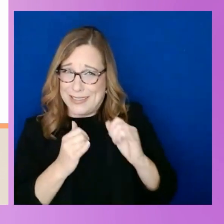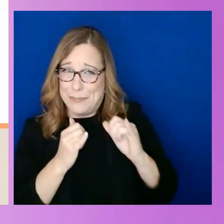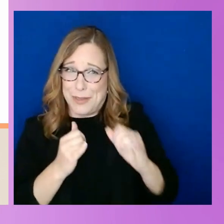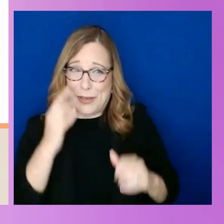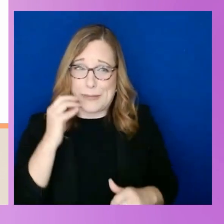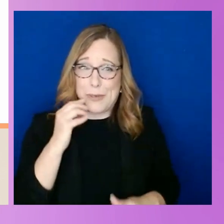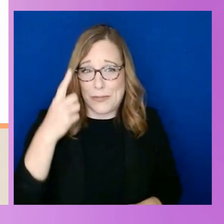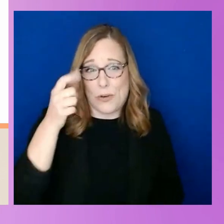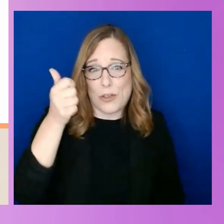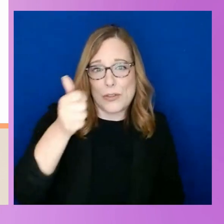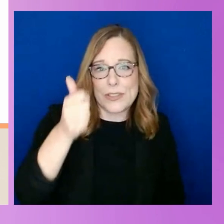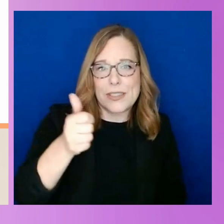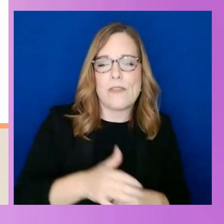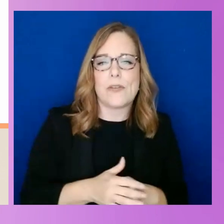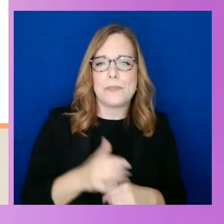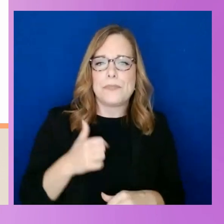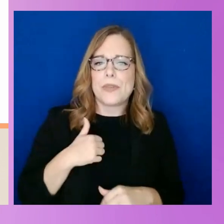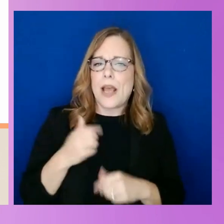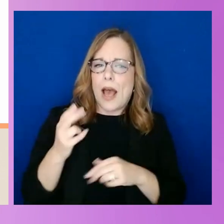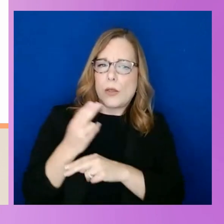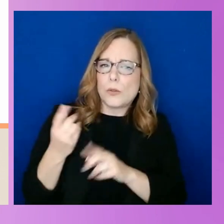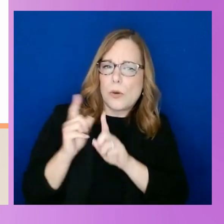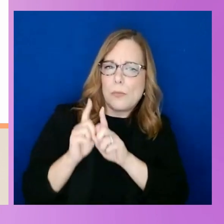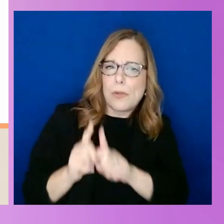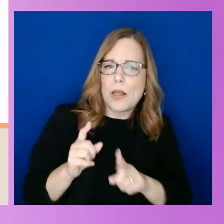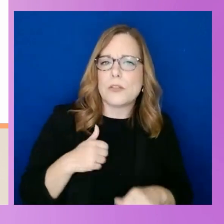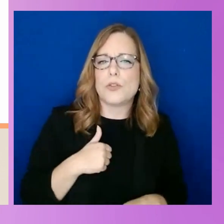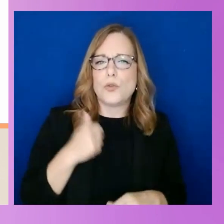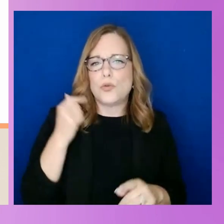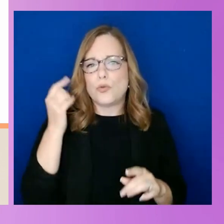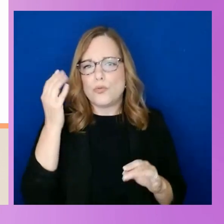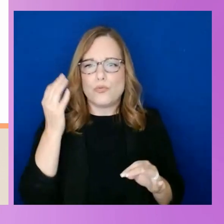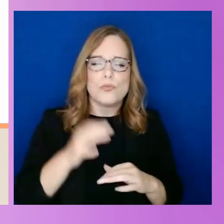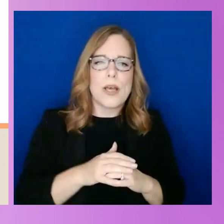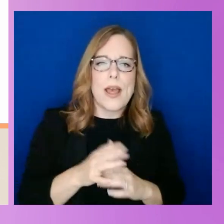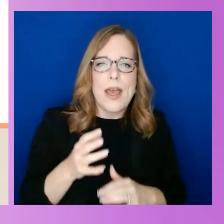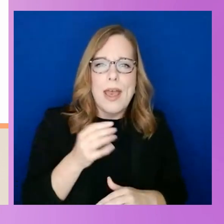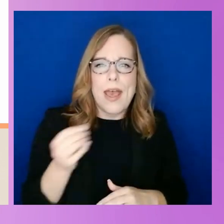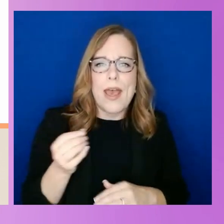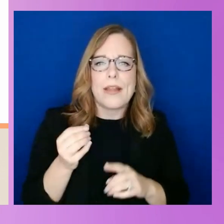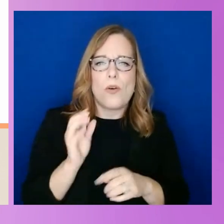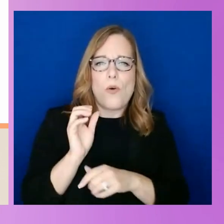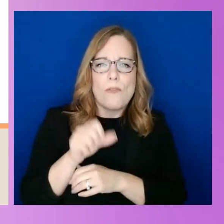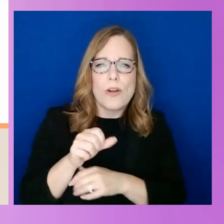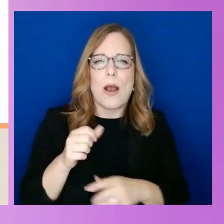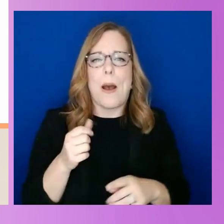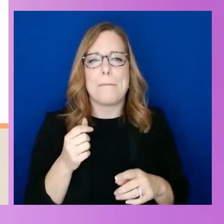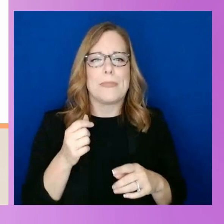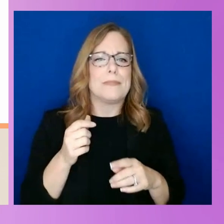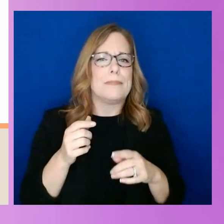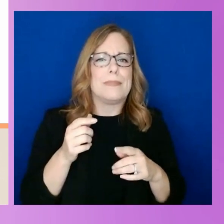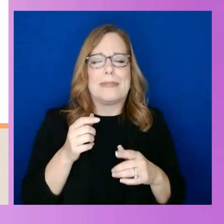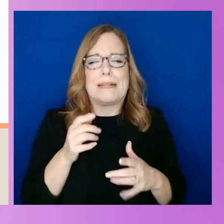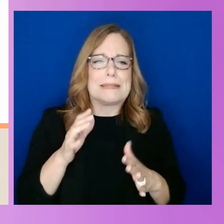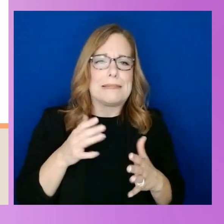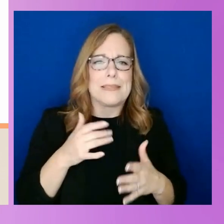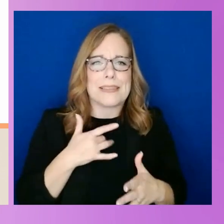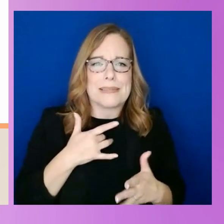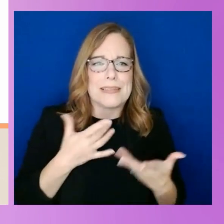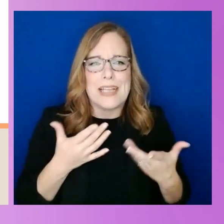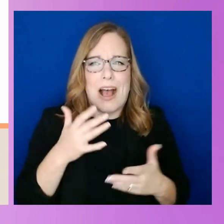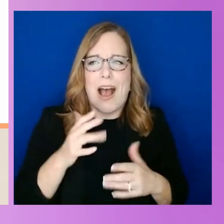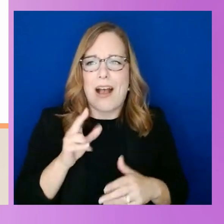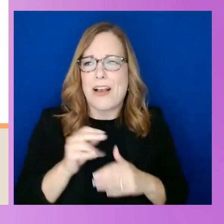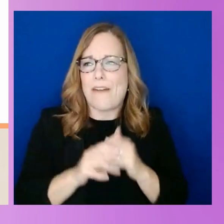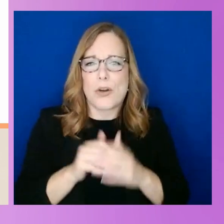uncomfortable conversations, overcome the debilitating combo that is perfectionism and procrastination that tends to accompany a blank